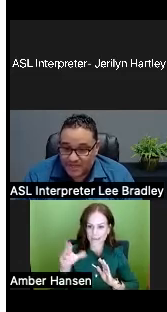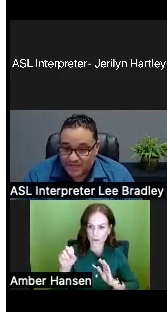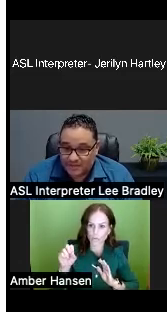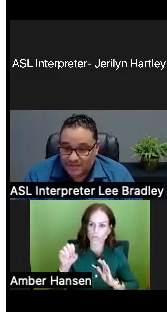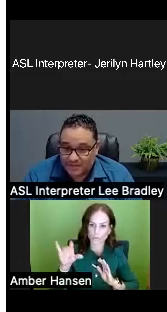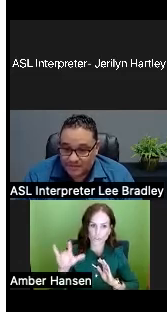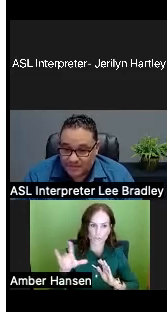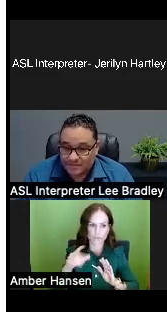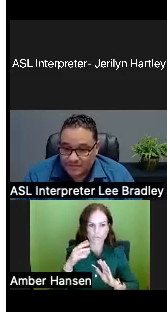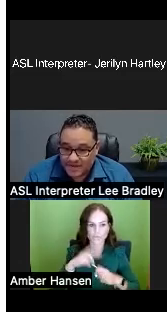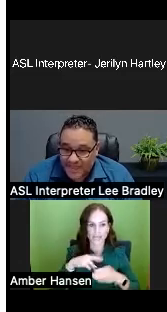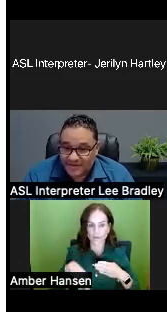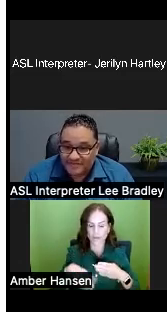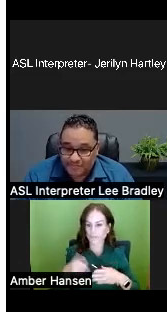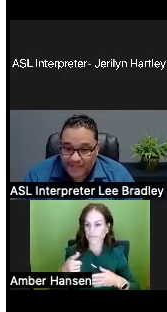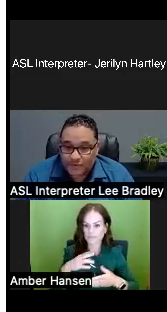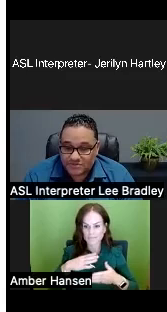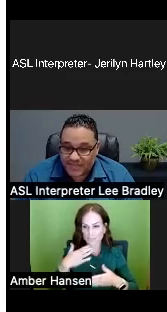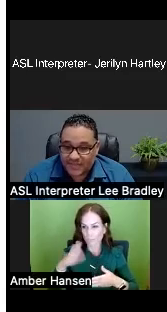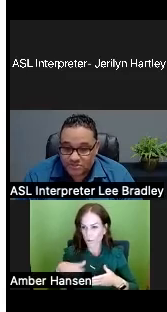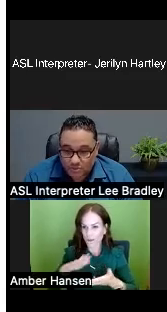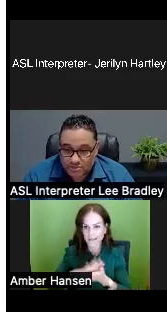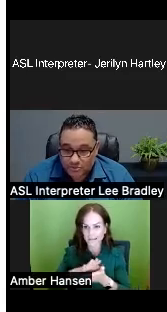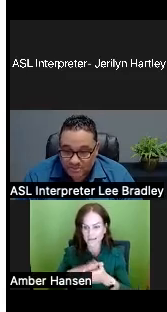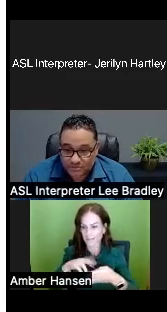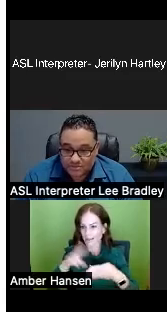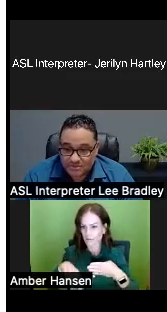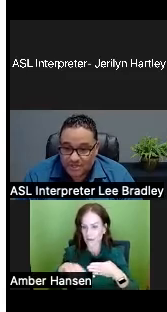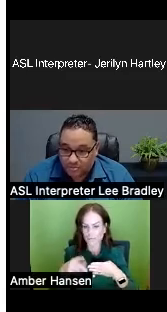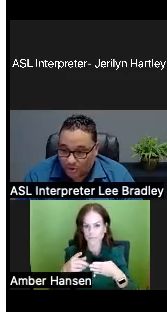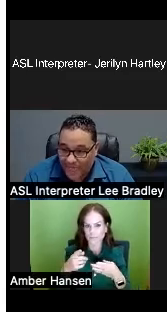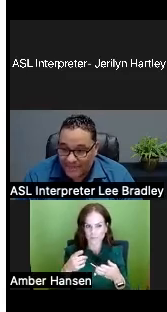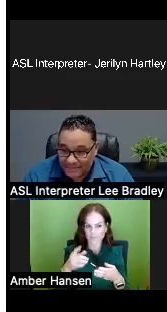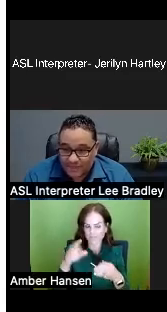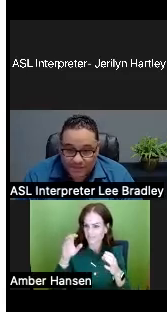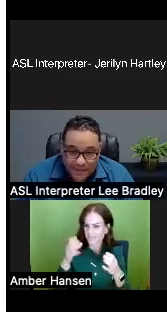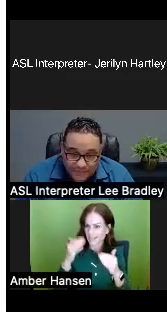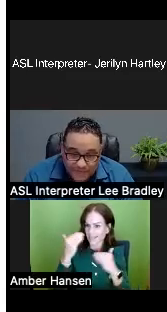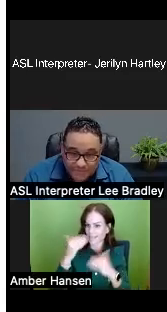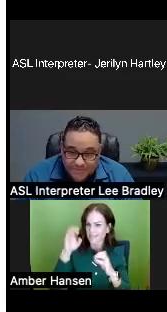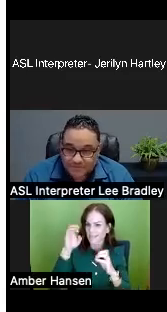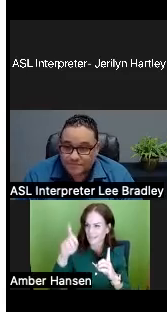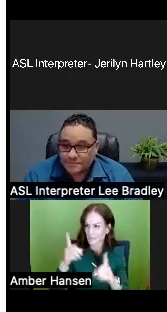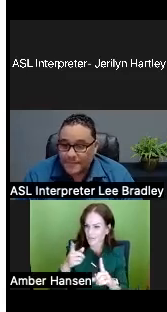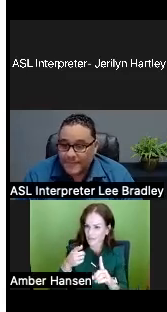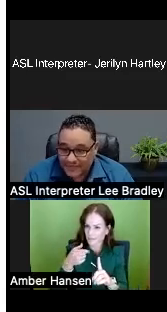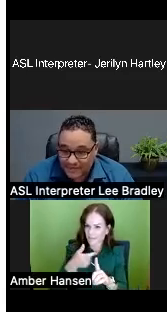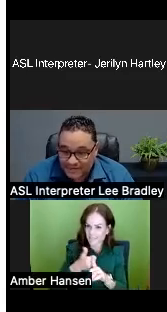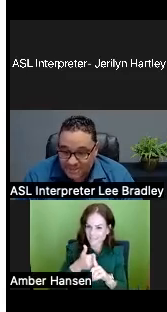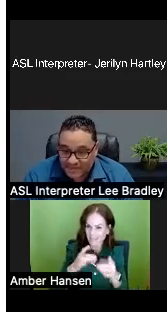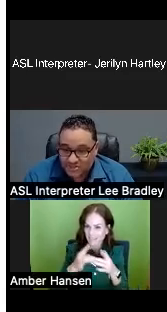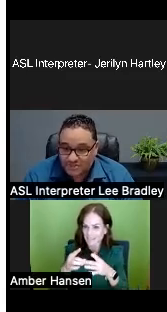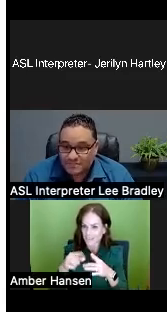is negative biopsychosocial results, poor academic outcomes,